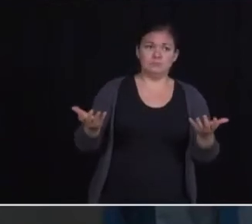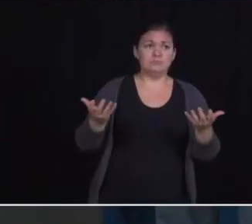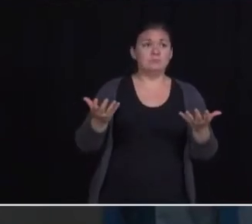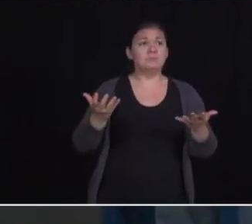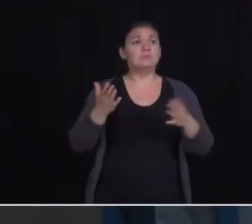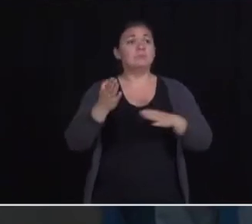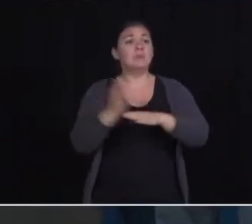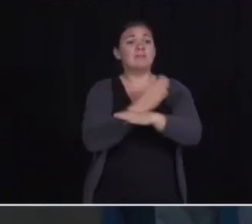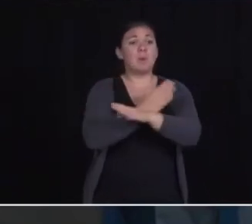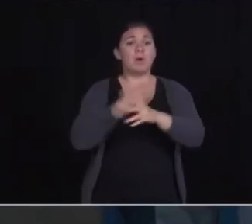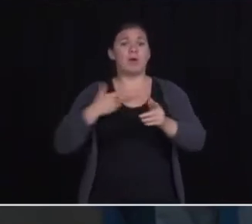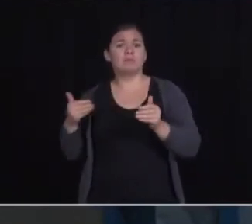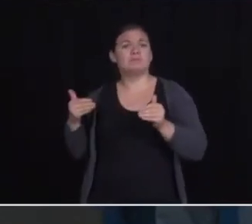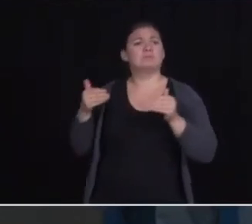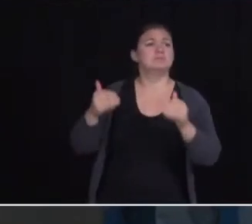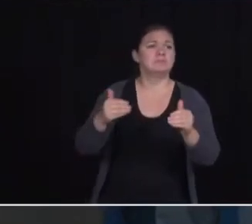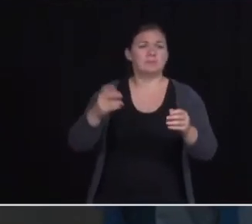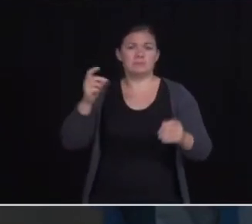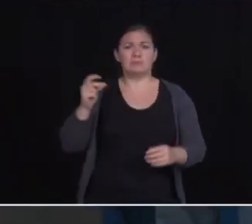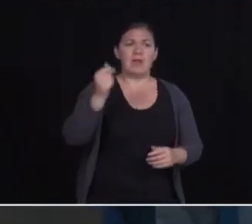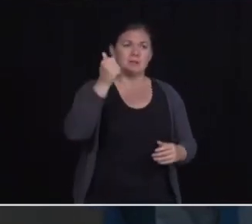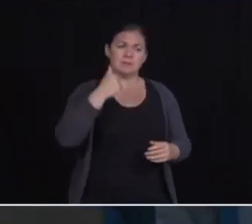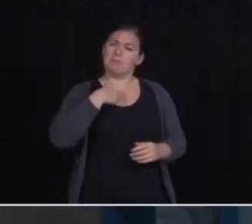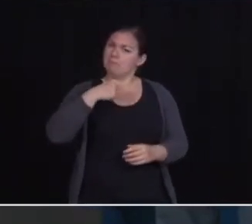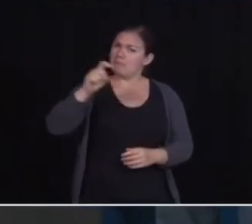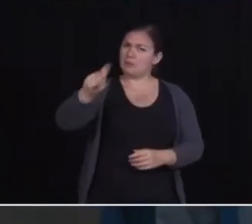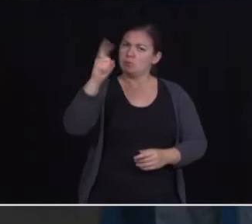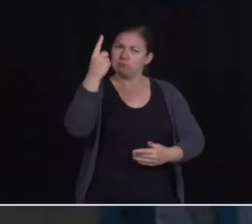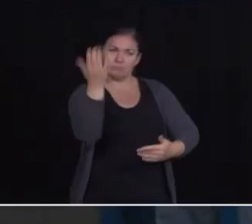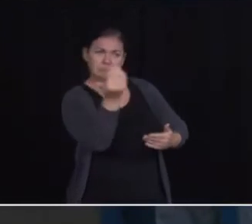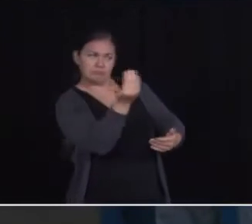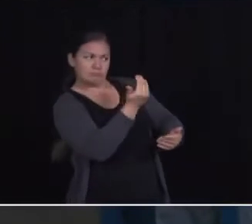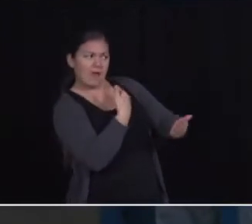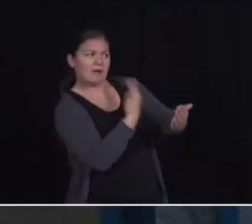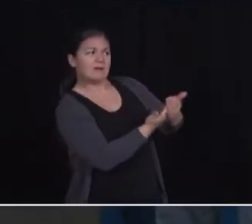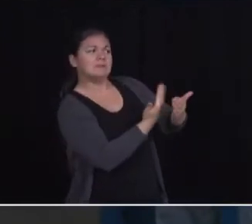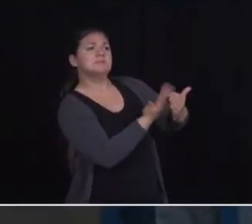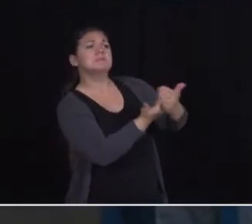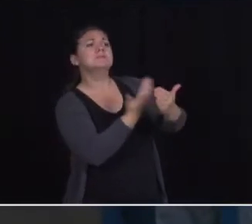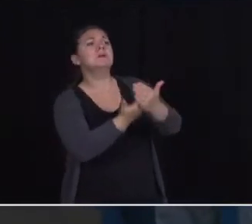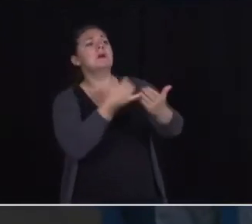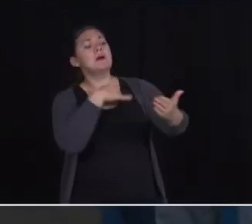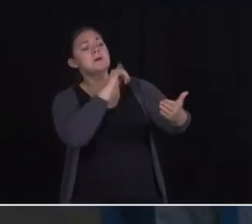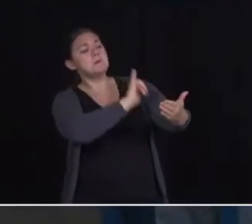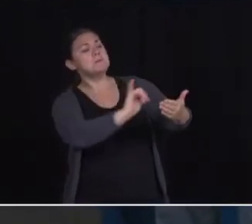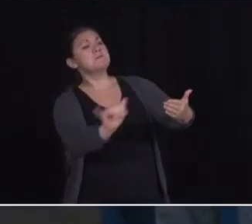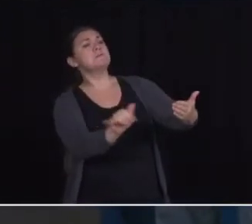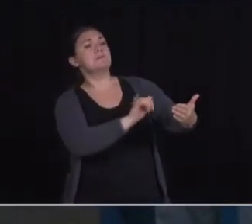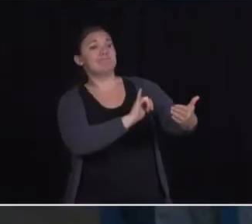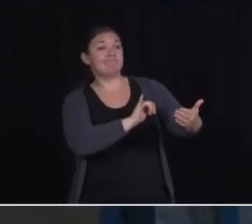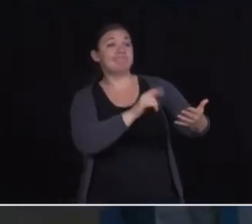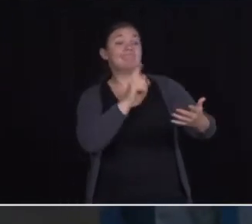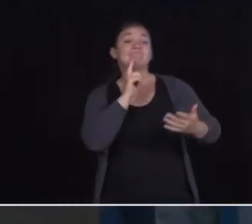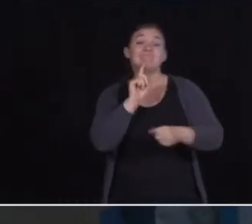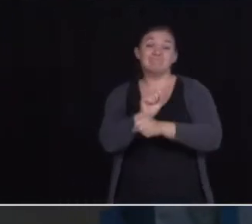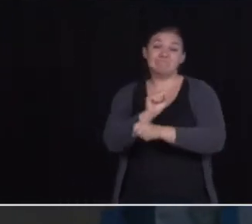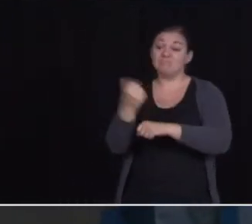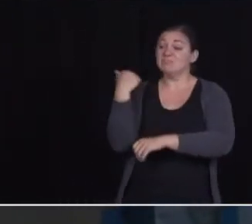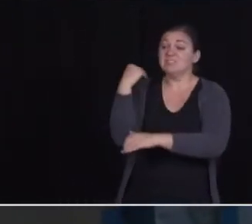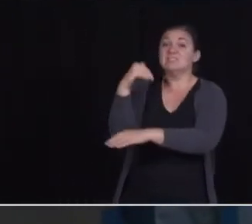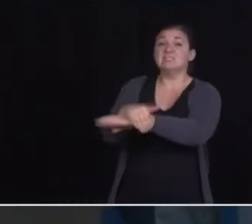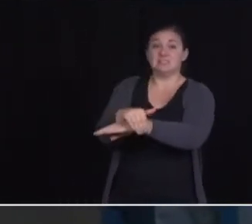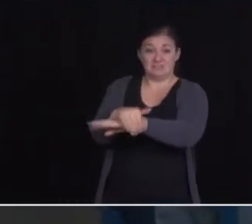evidence, and I've been firm on that. Last night, our top doctors and health experts did exactly